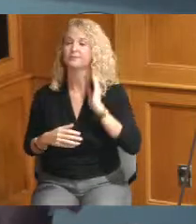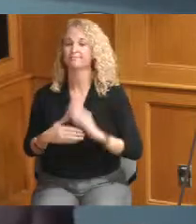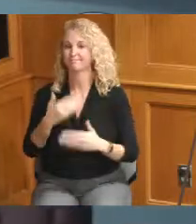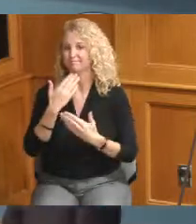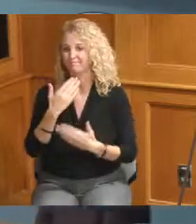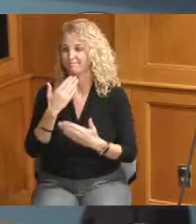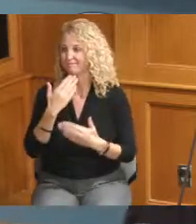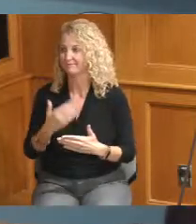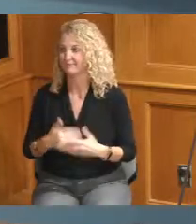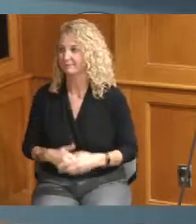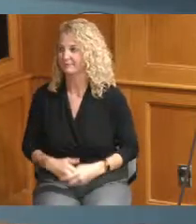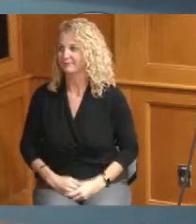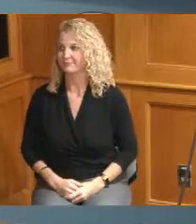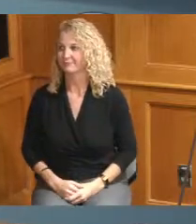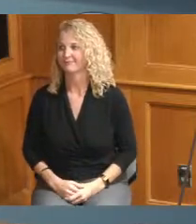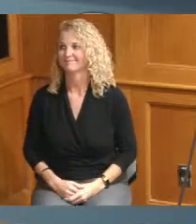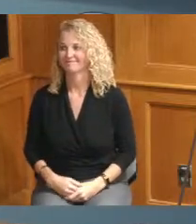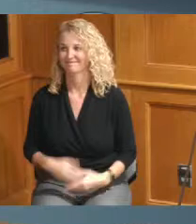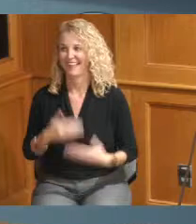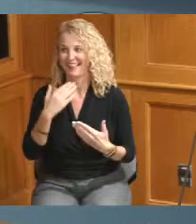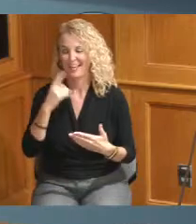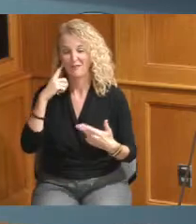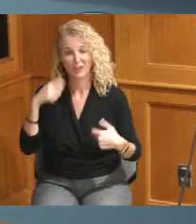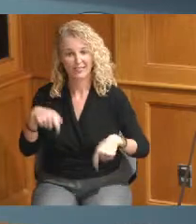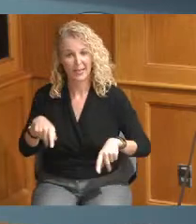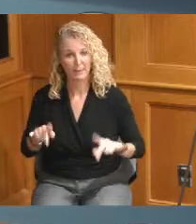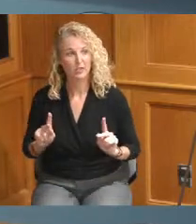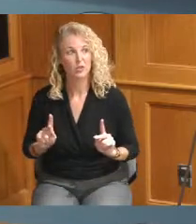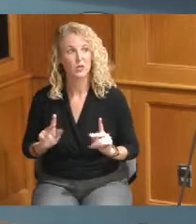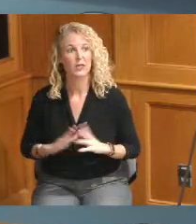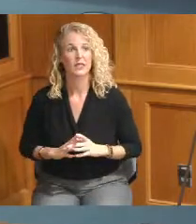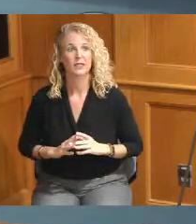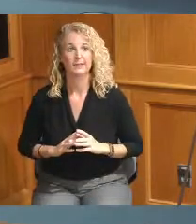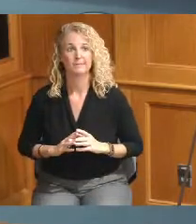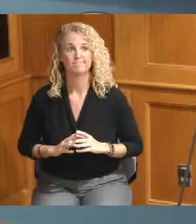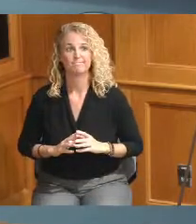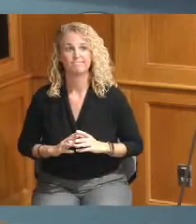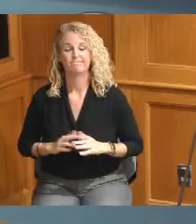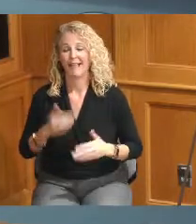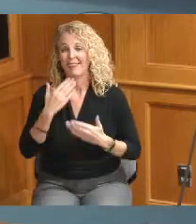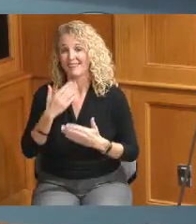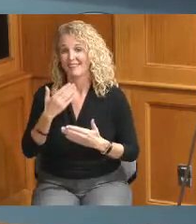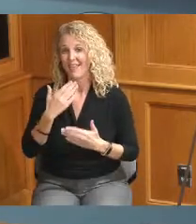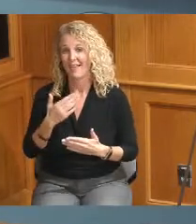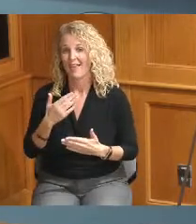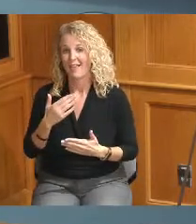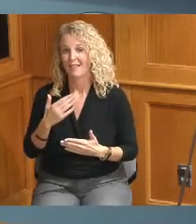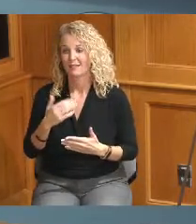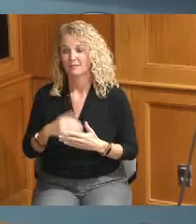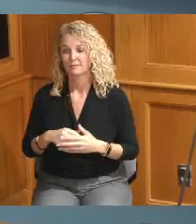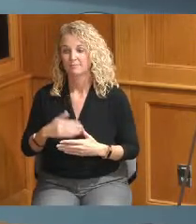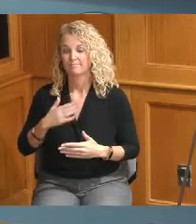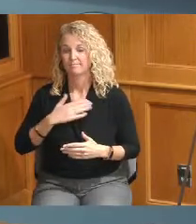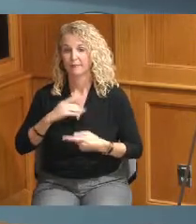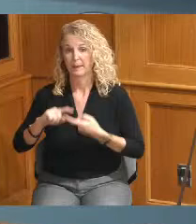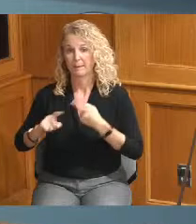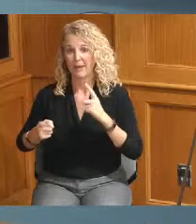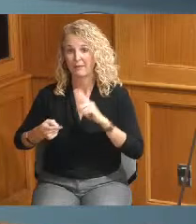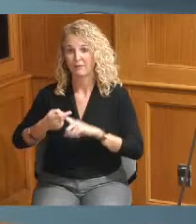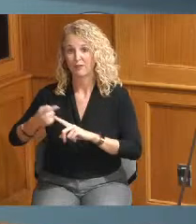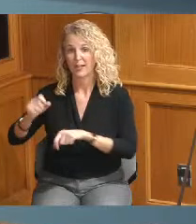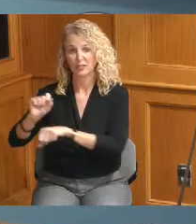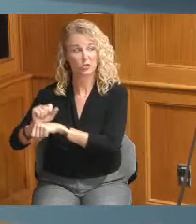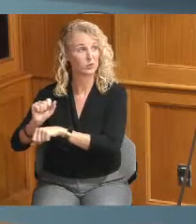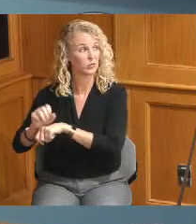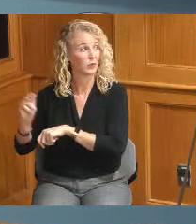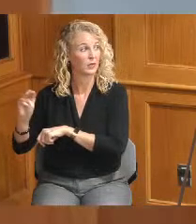Thank you, commissioners, for the opportunity to speak today. And I want to thank my friends at MSD